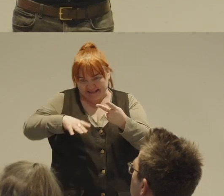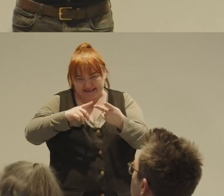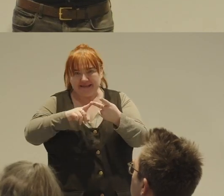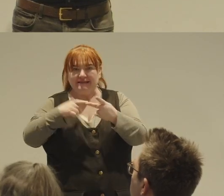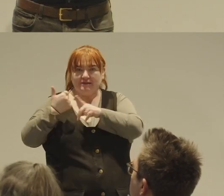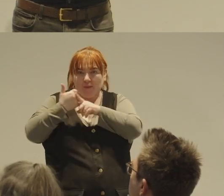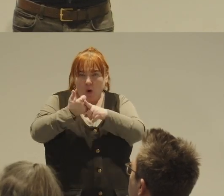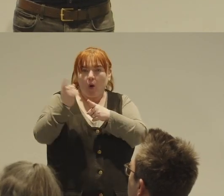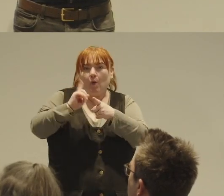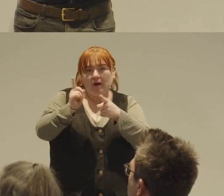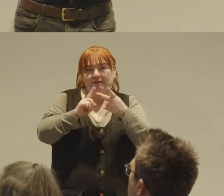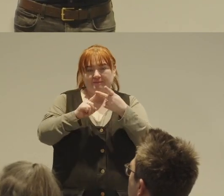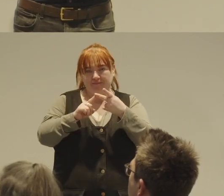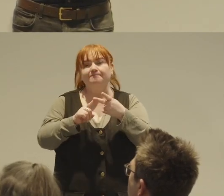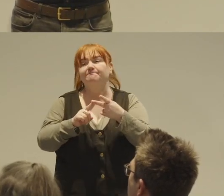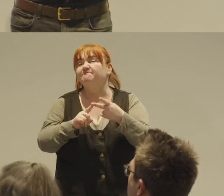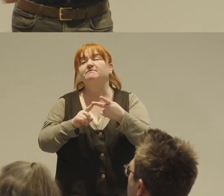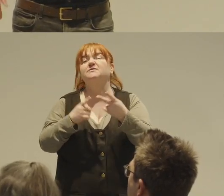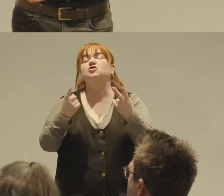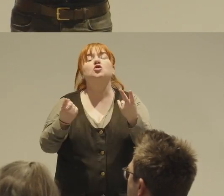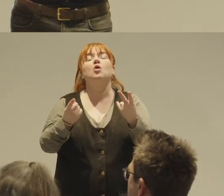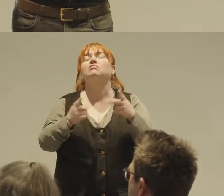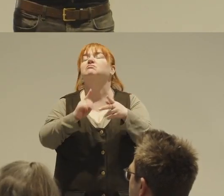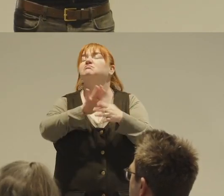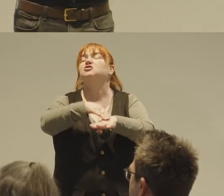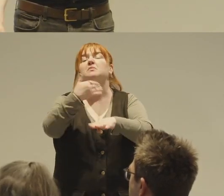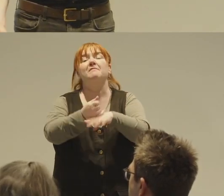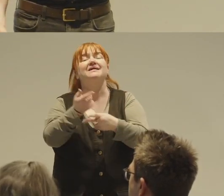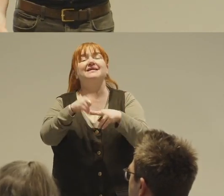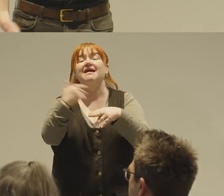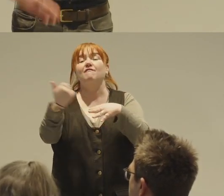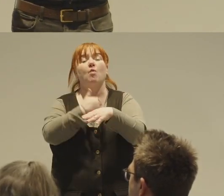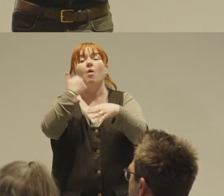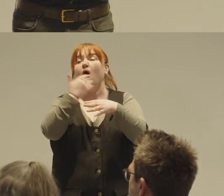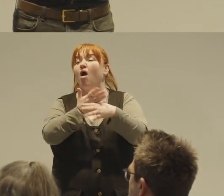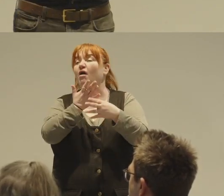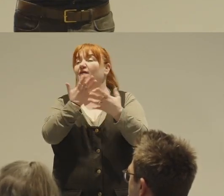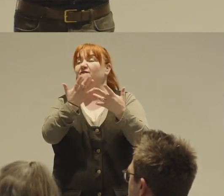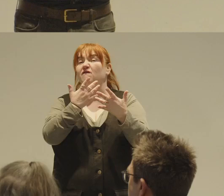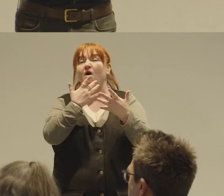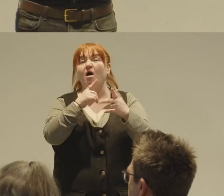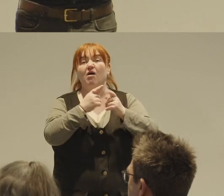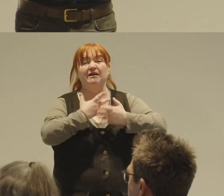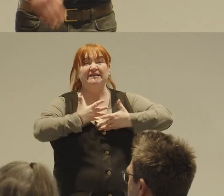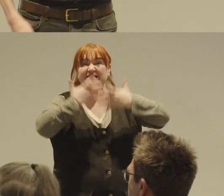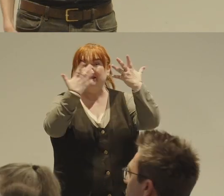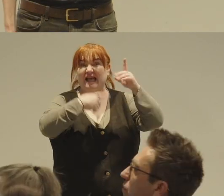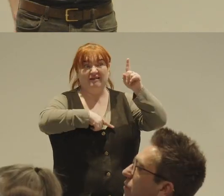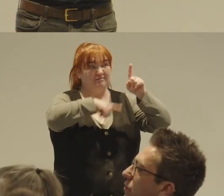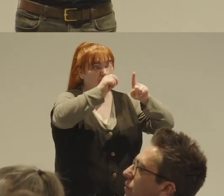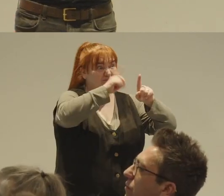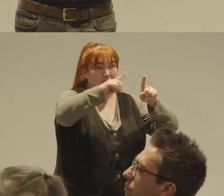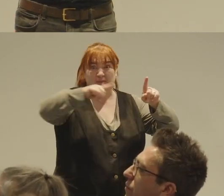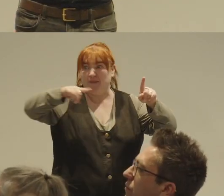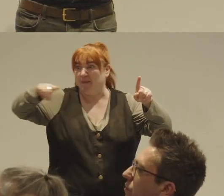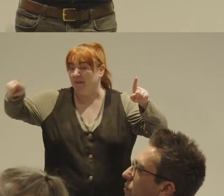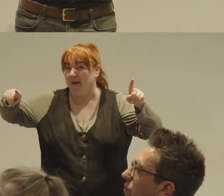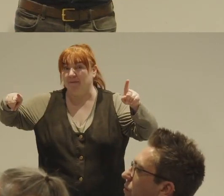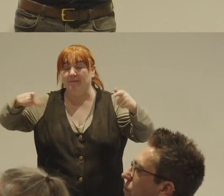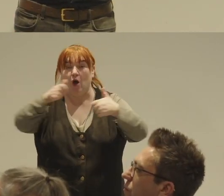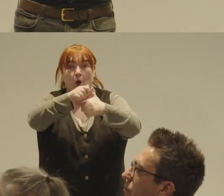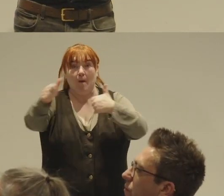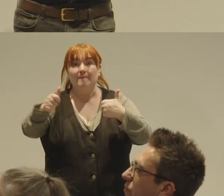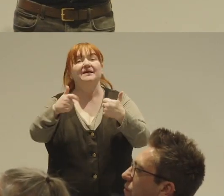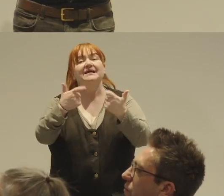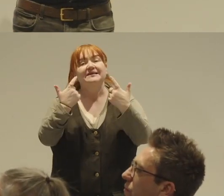So even if that work is spread across 10 companies, it's still the same, the threshold for all their work. So that person